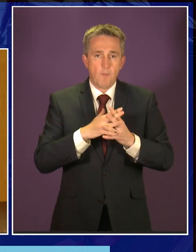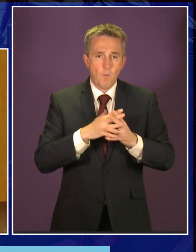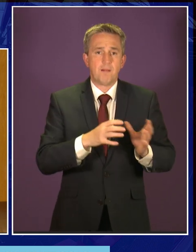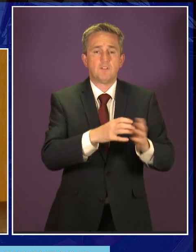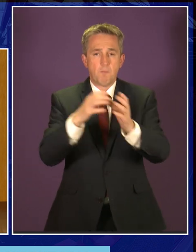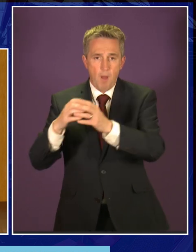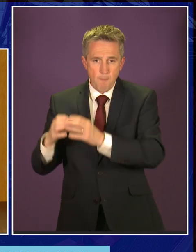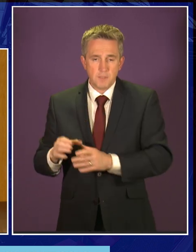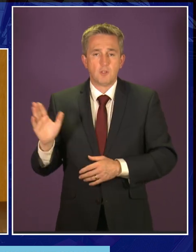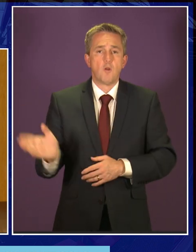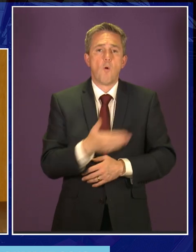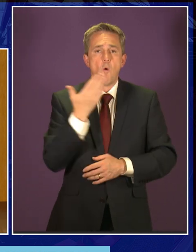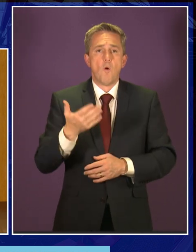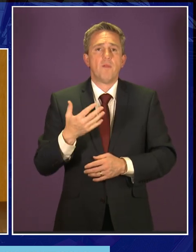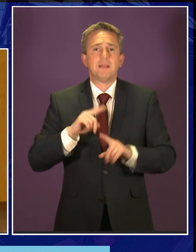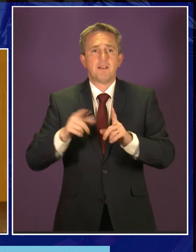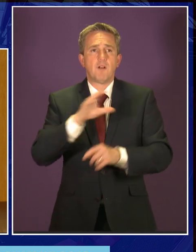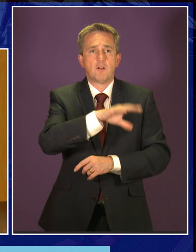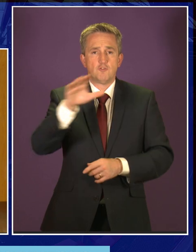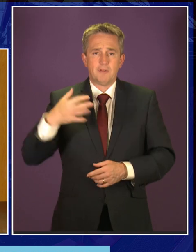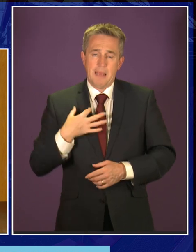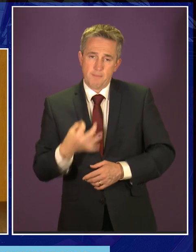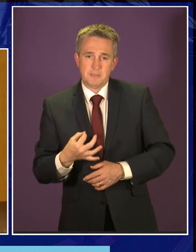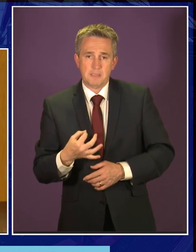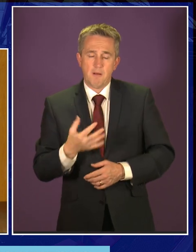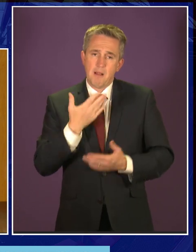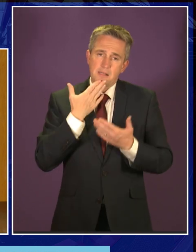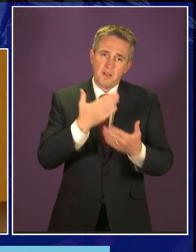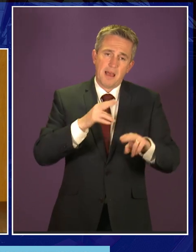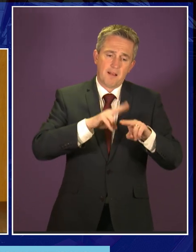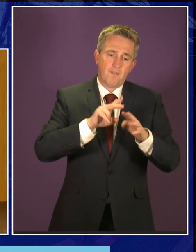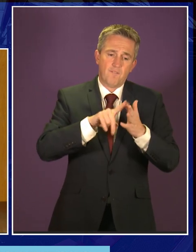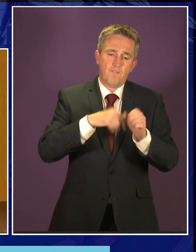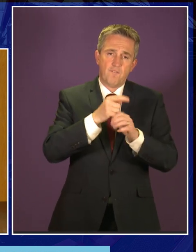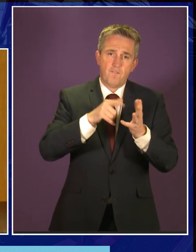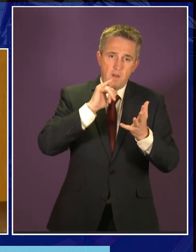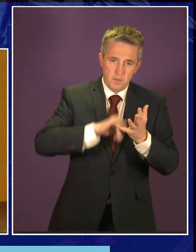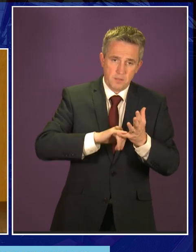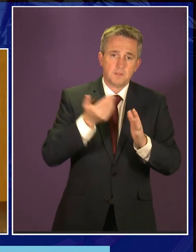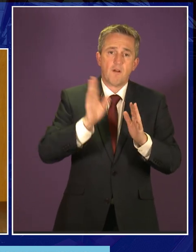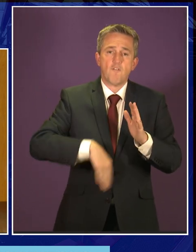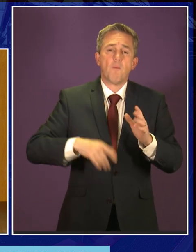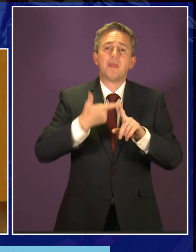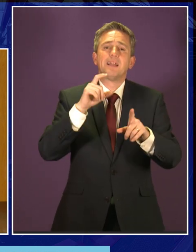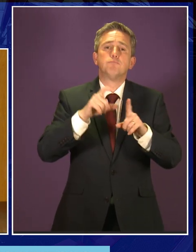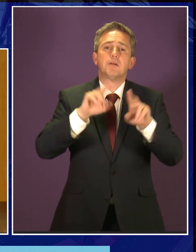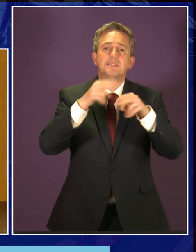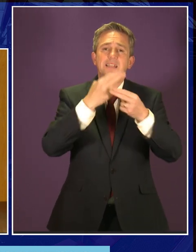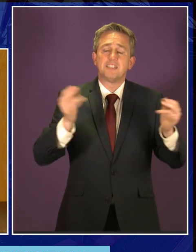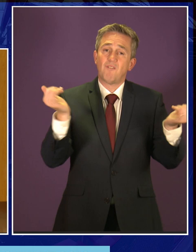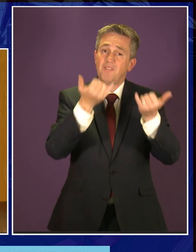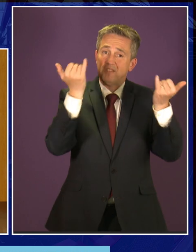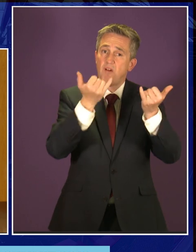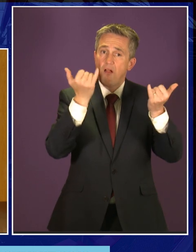and consulates, who have all played their part. I'd like to thank Fergus Linehan and the team at the Edinburgh International Festival. They're